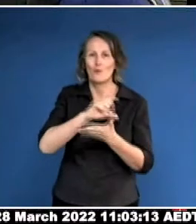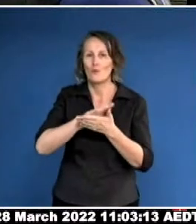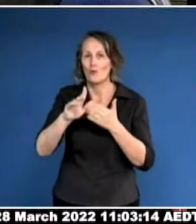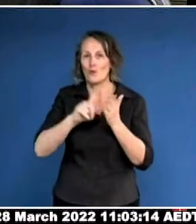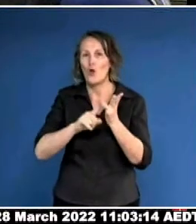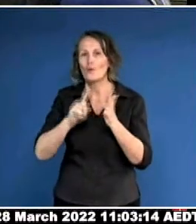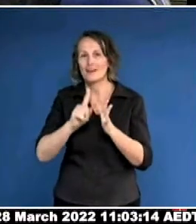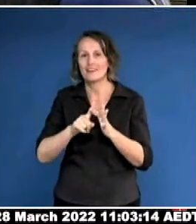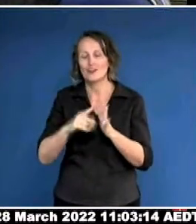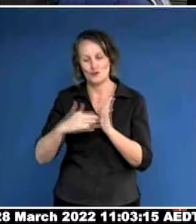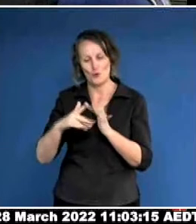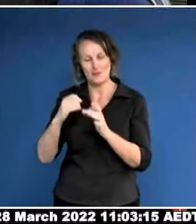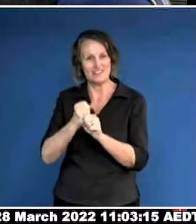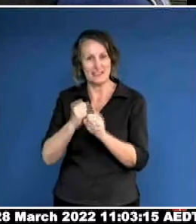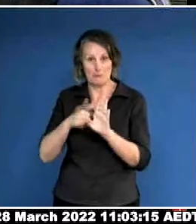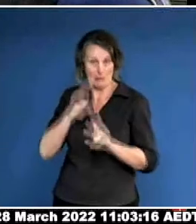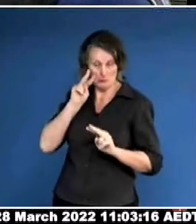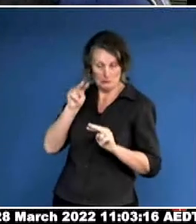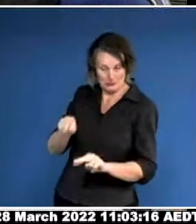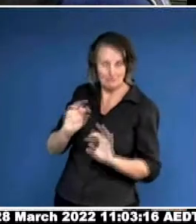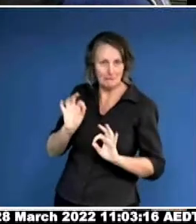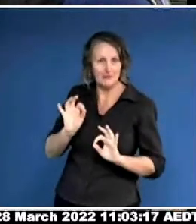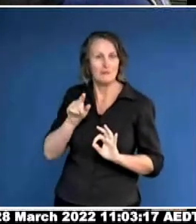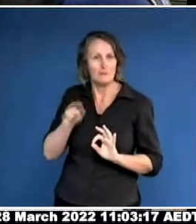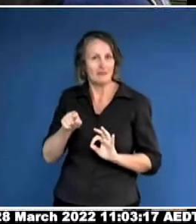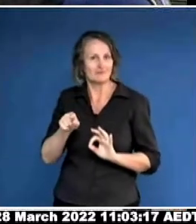he's joining us today and will be part of the hearing over